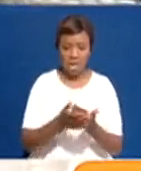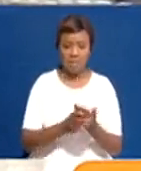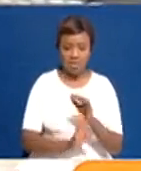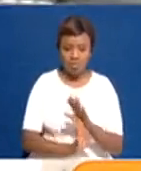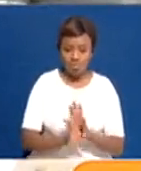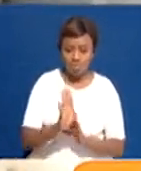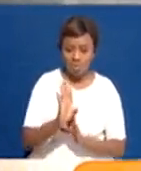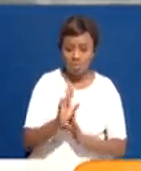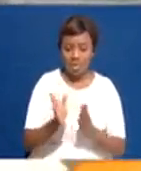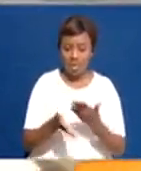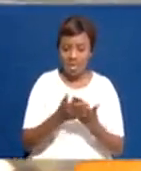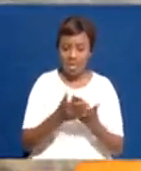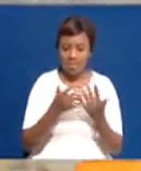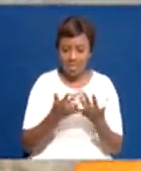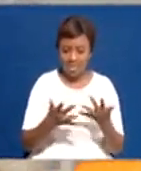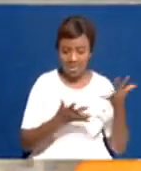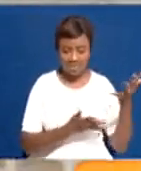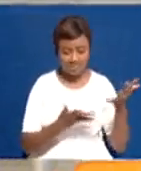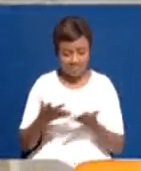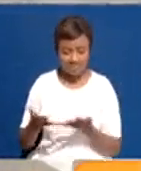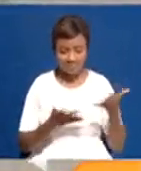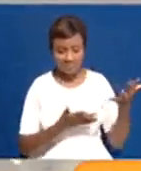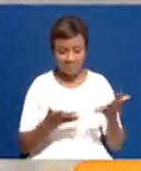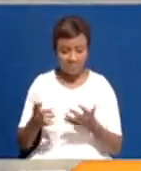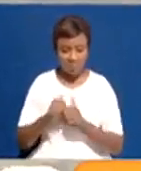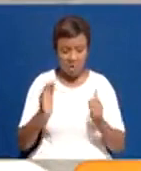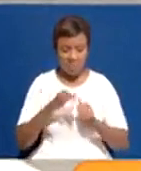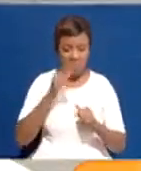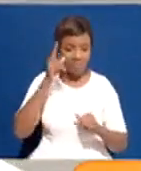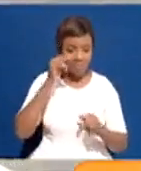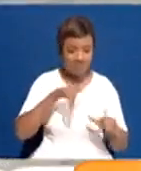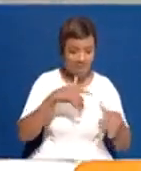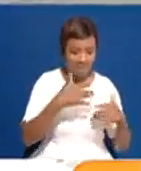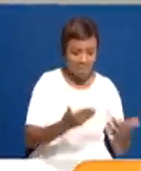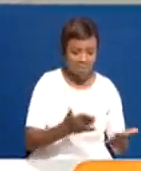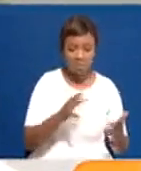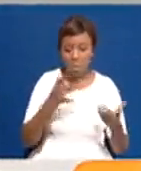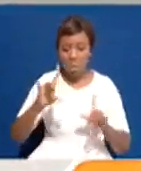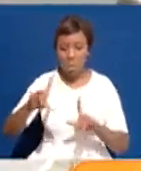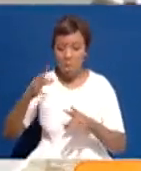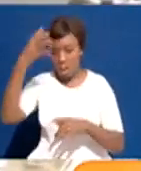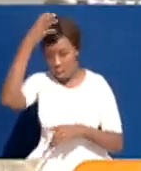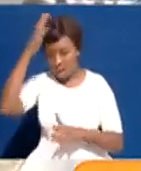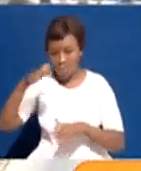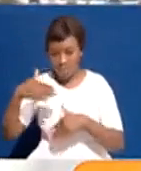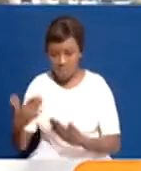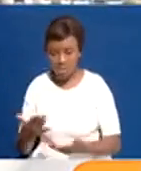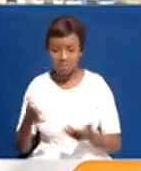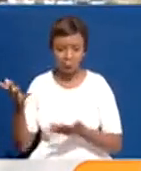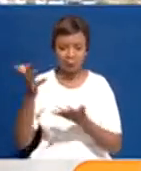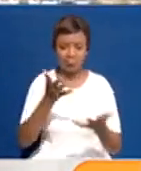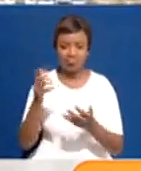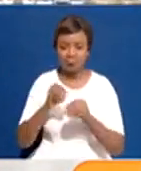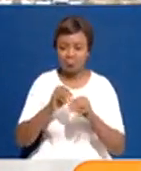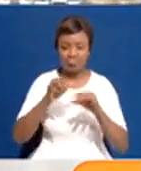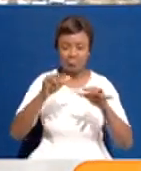and enable the easier flow of goods from the port city of Mombasa and Lamu to the rest of the region. They've also asked South Sudan to